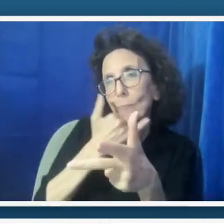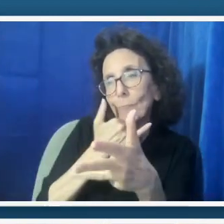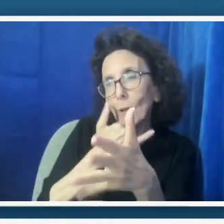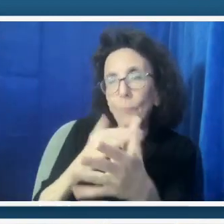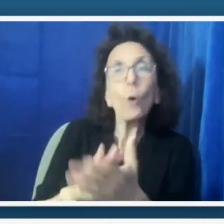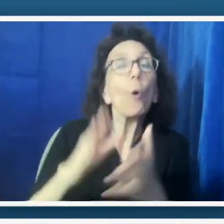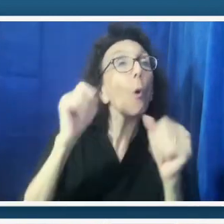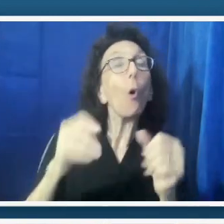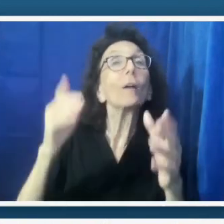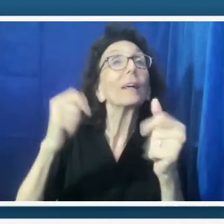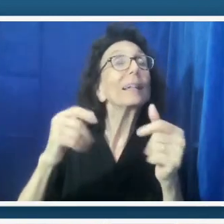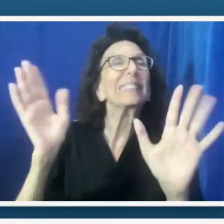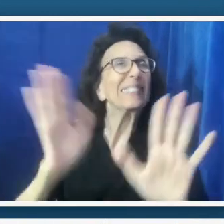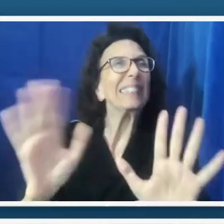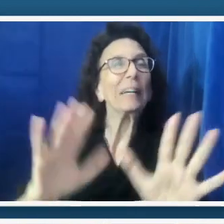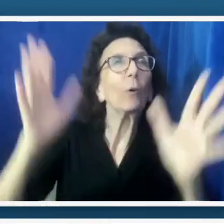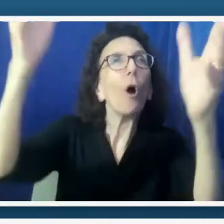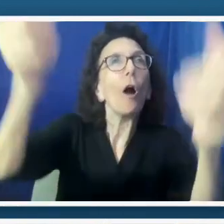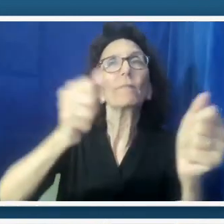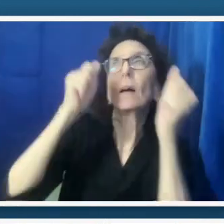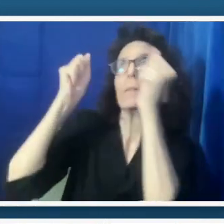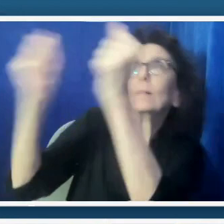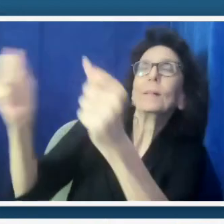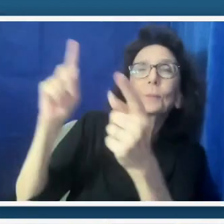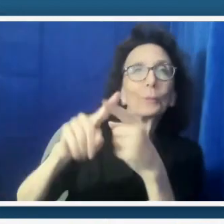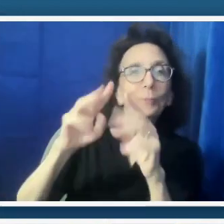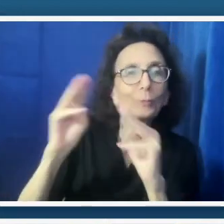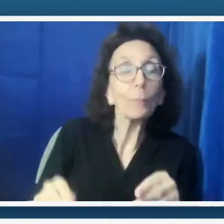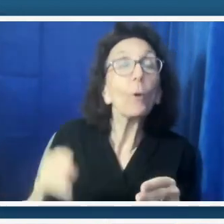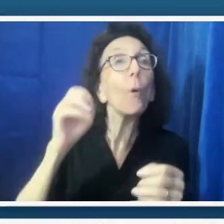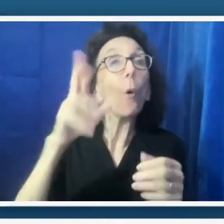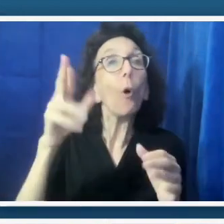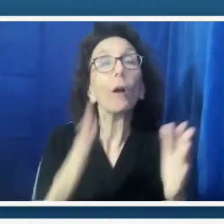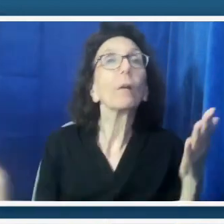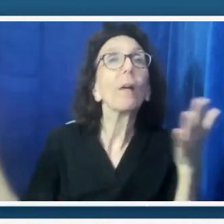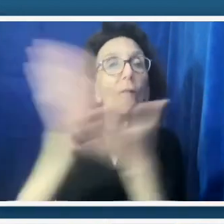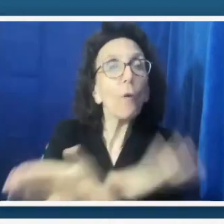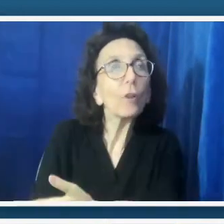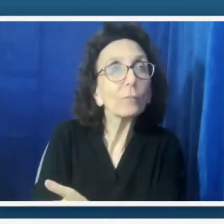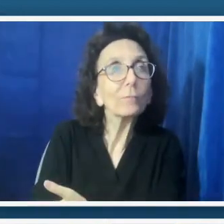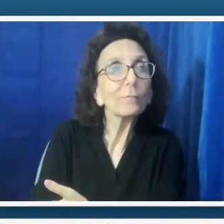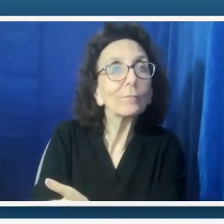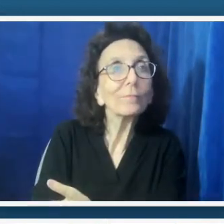to a museum, and finally to completely covering or removing them.